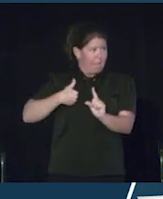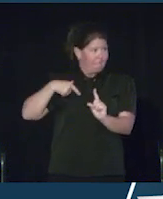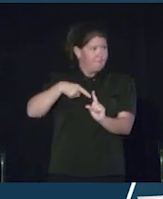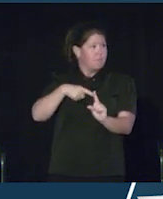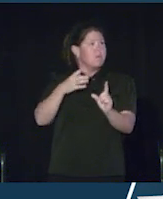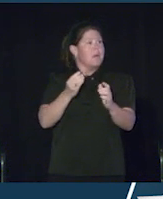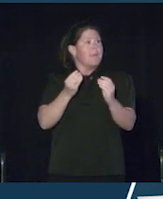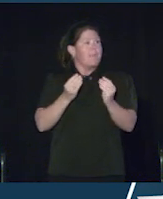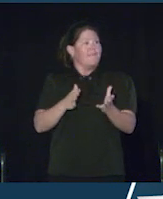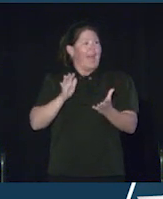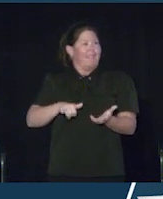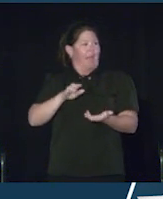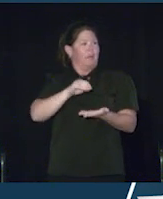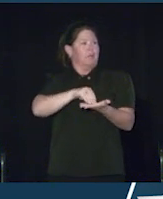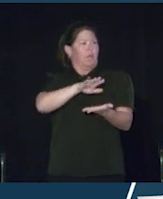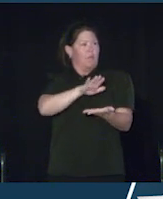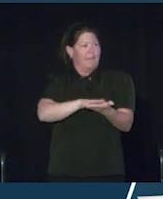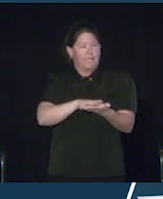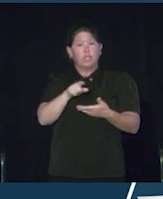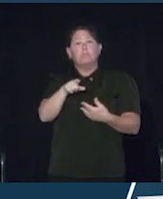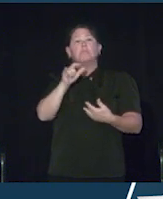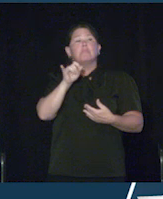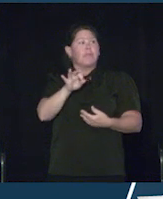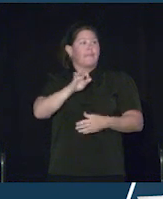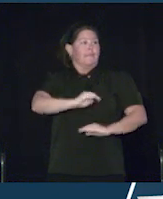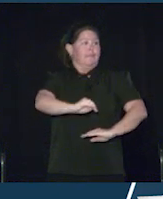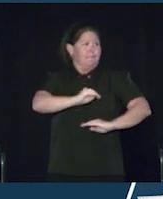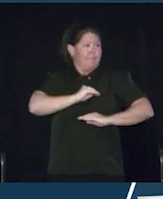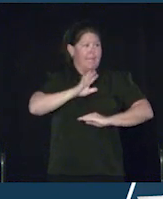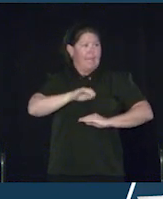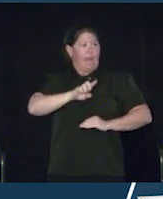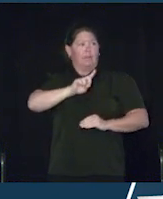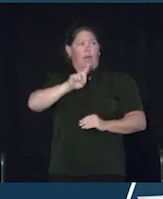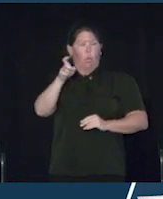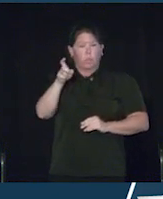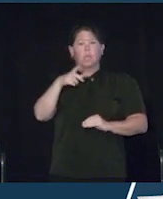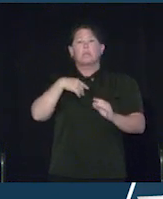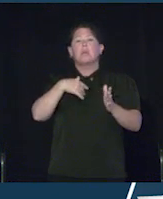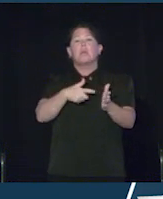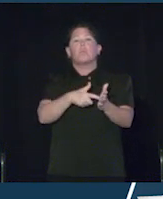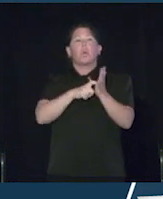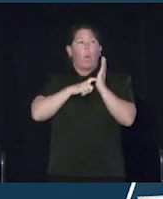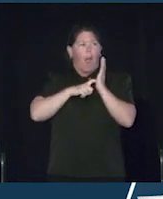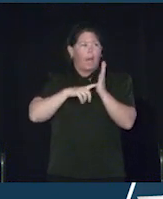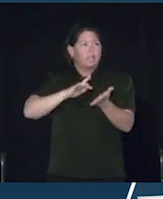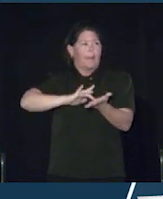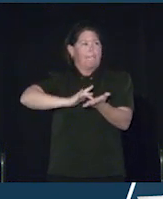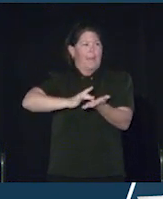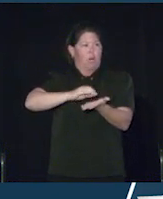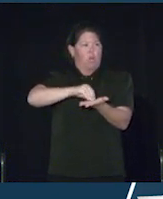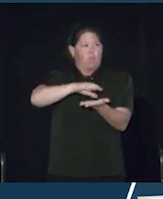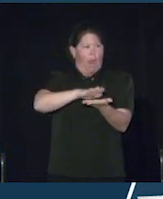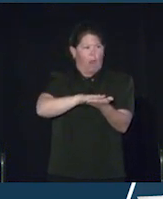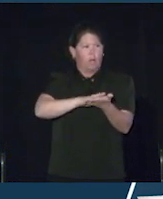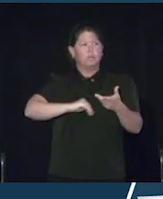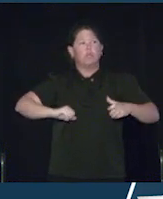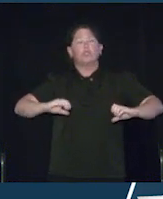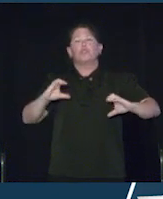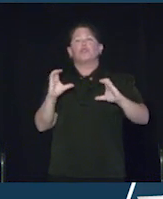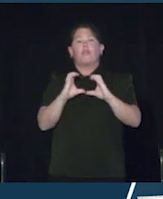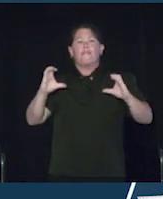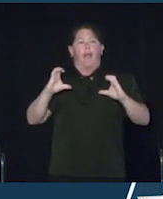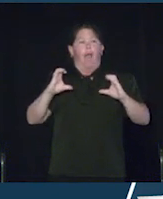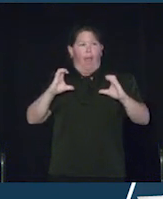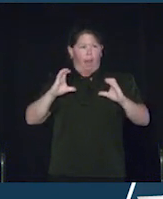documentation that shows the diagnosis, they would be eligible for Down syndrome. It requires medical records certifying the physical signs and